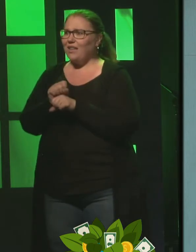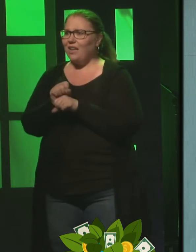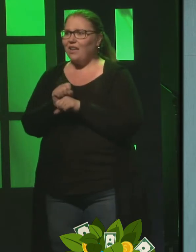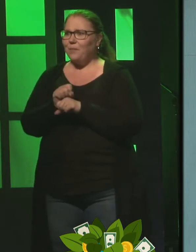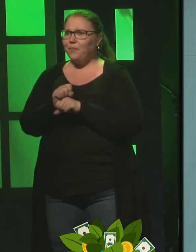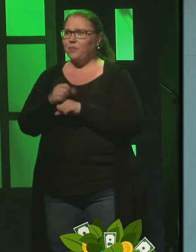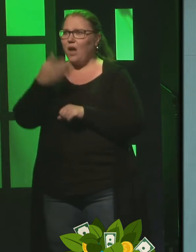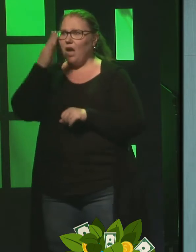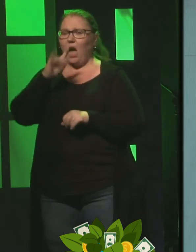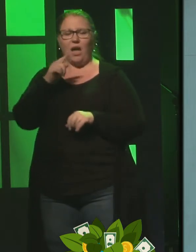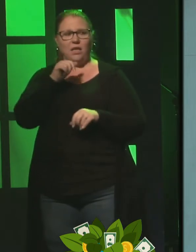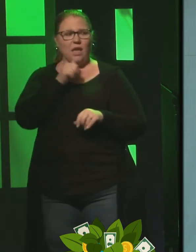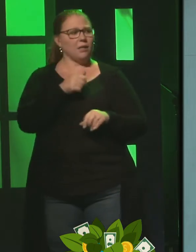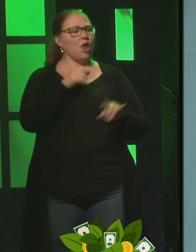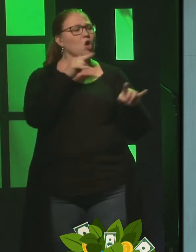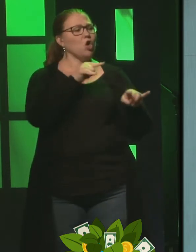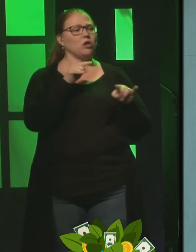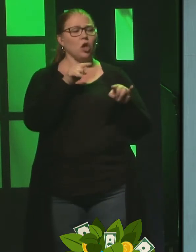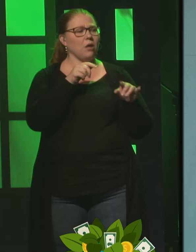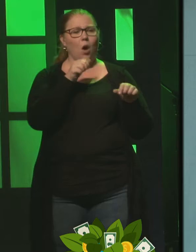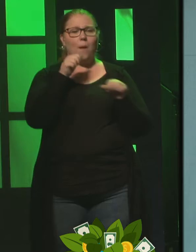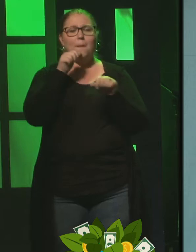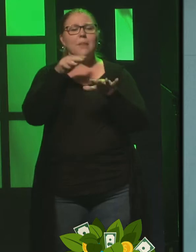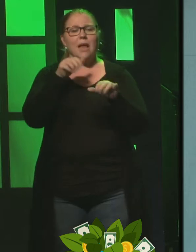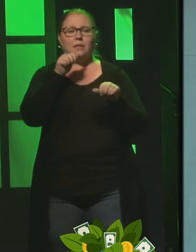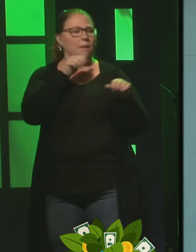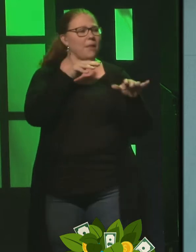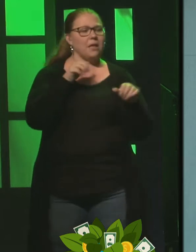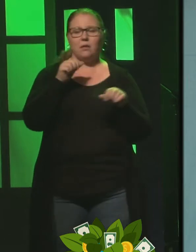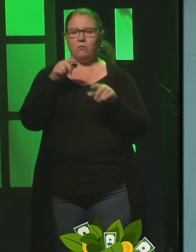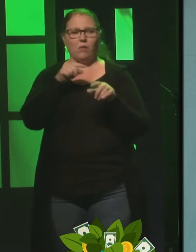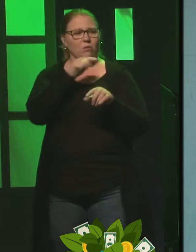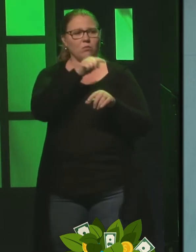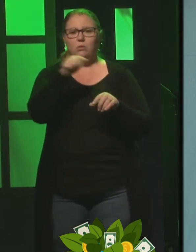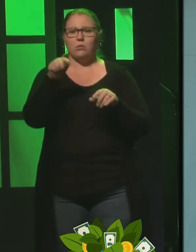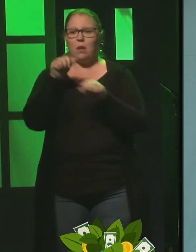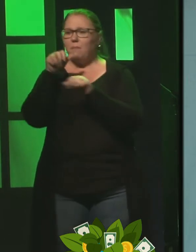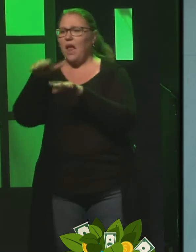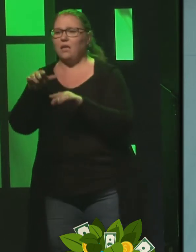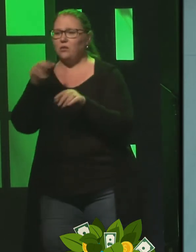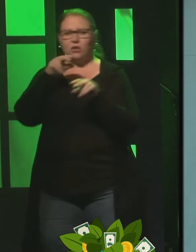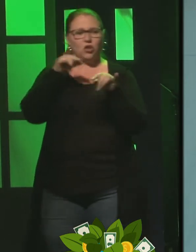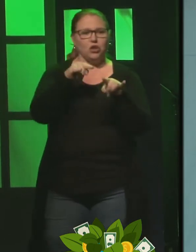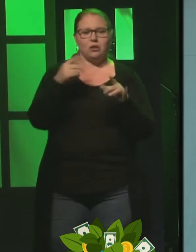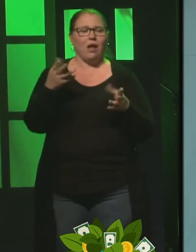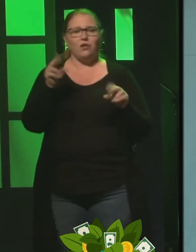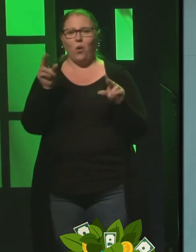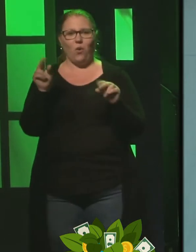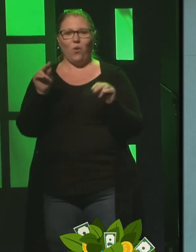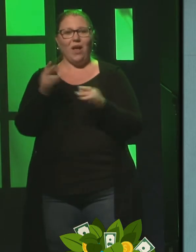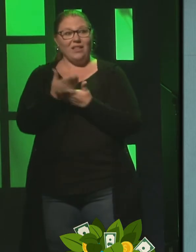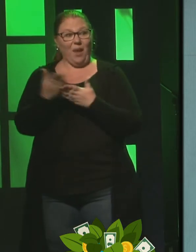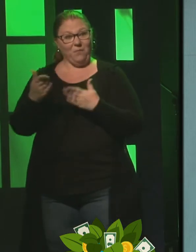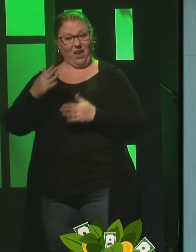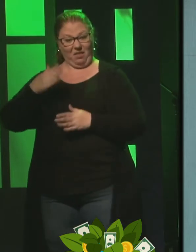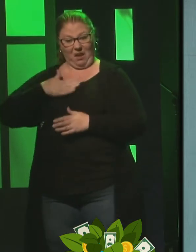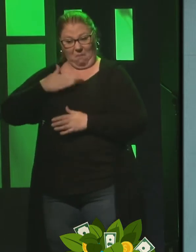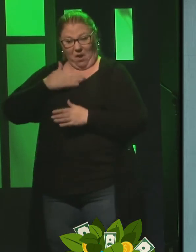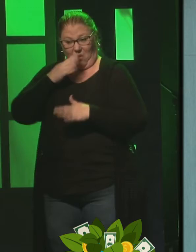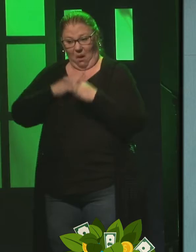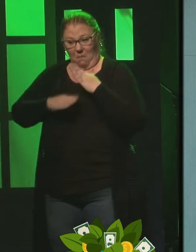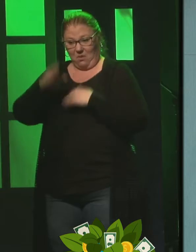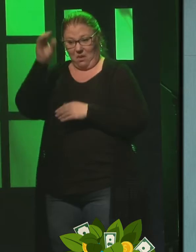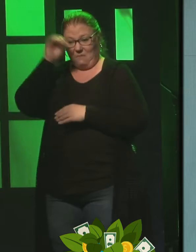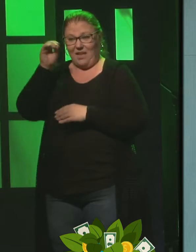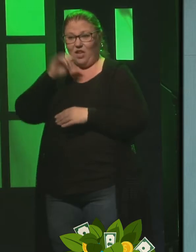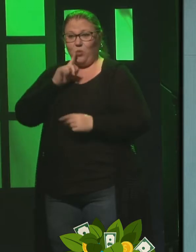cursed, cursed, cursed, blessed, blessed, blessed. But yet there's something behind this, in my humble opinion, that's very